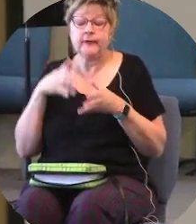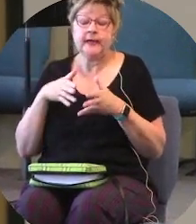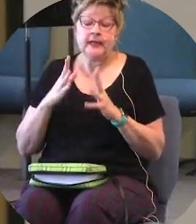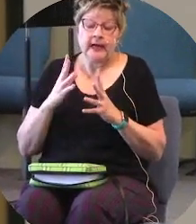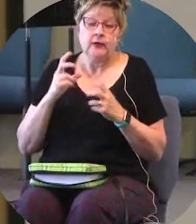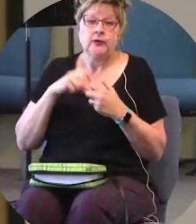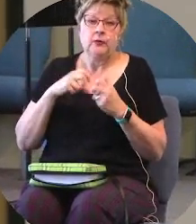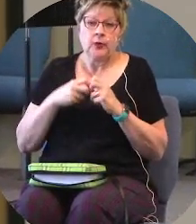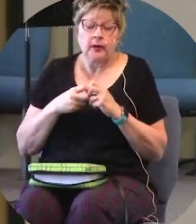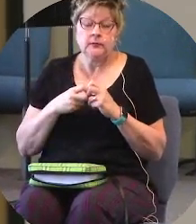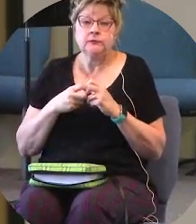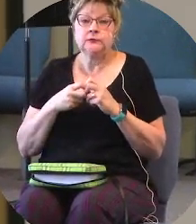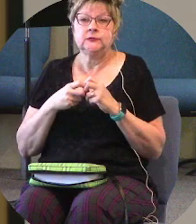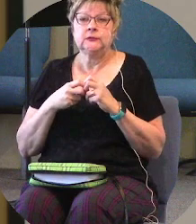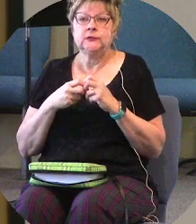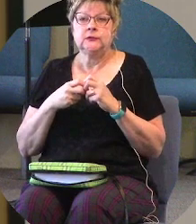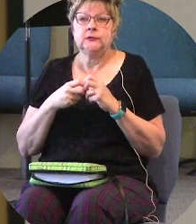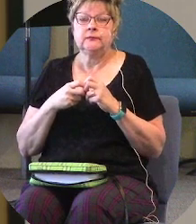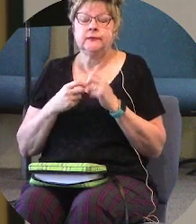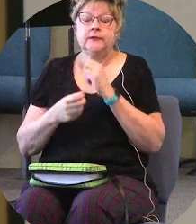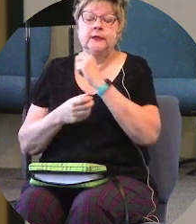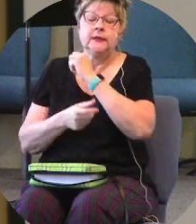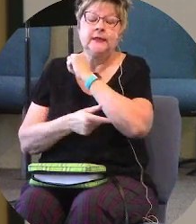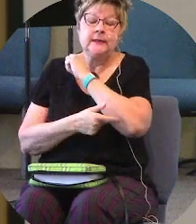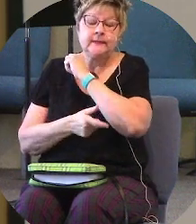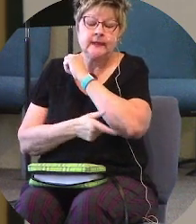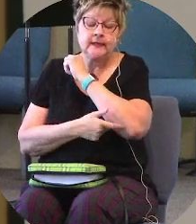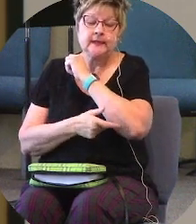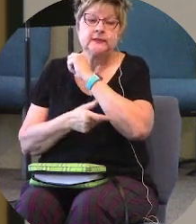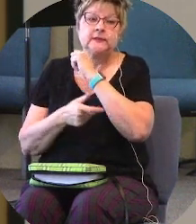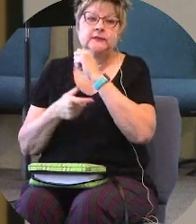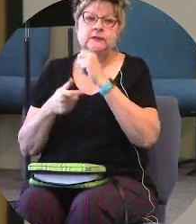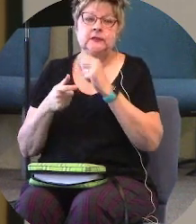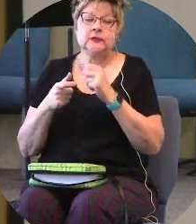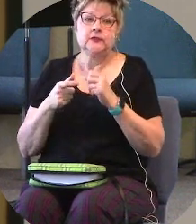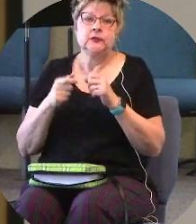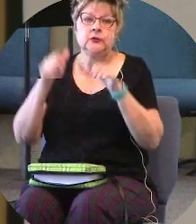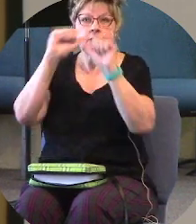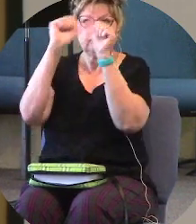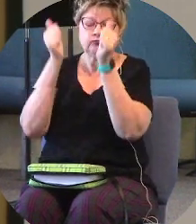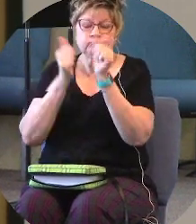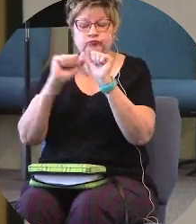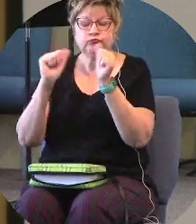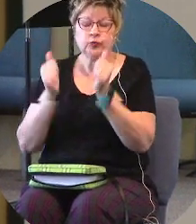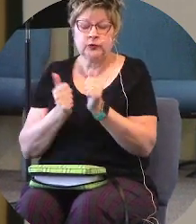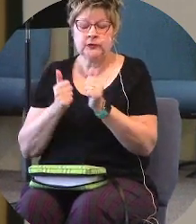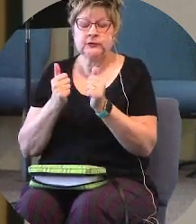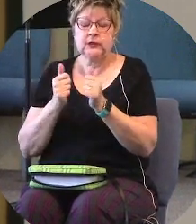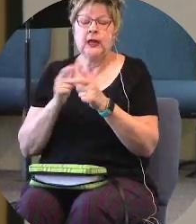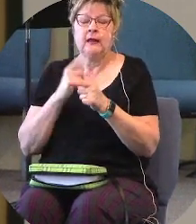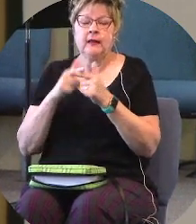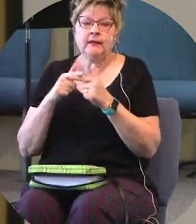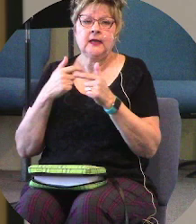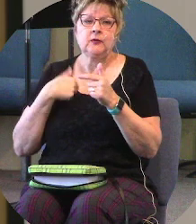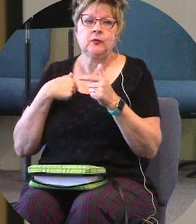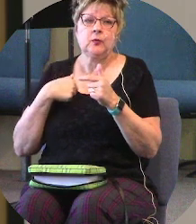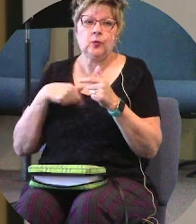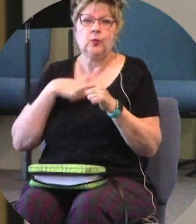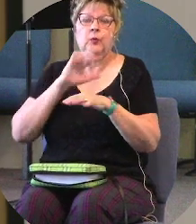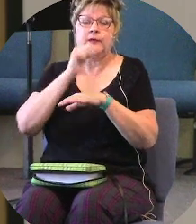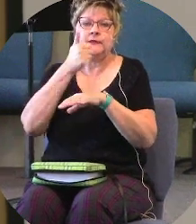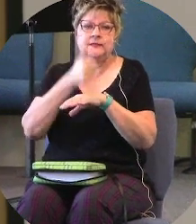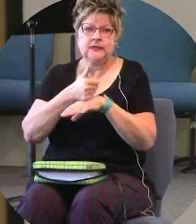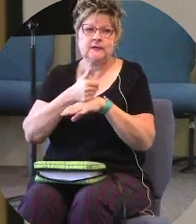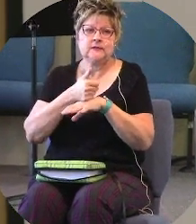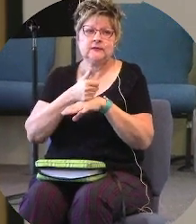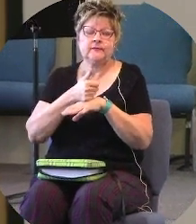trials and the temptations to mold and shape us, that we kind of set ourselves up